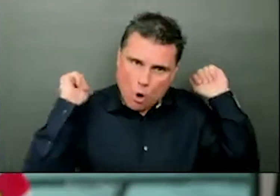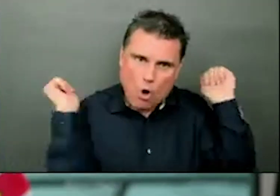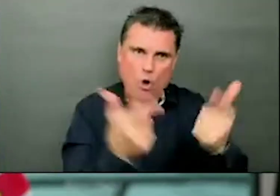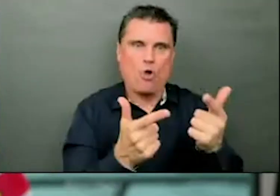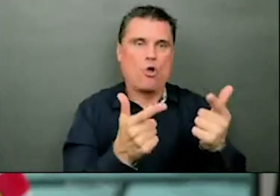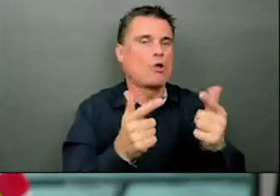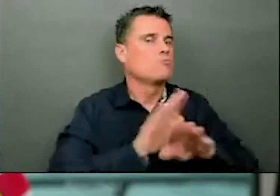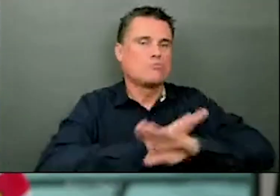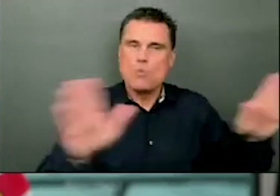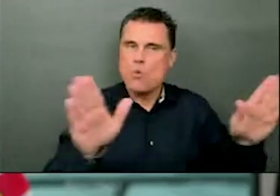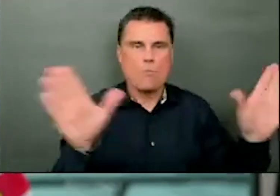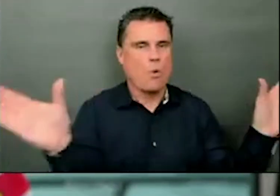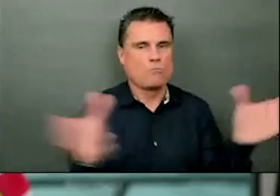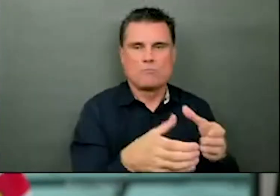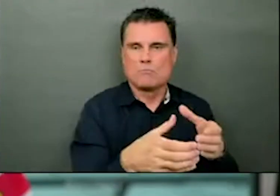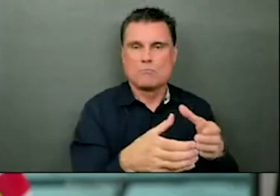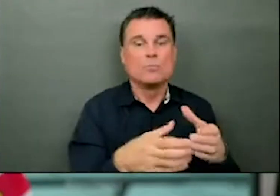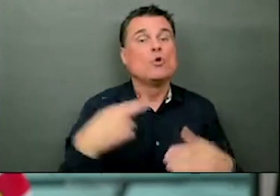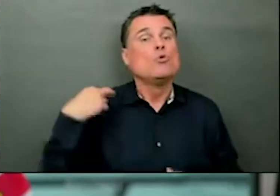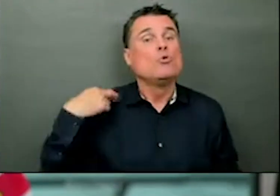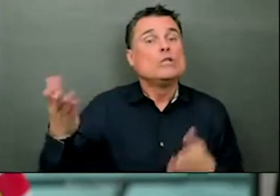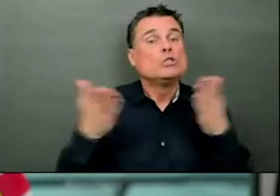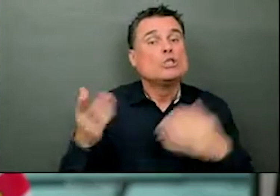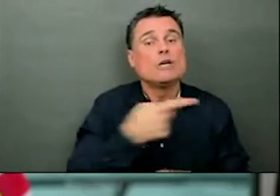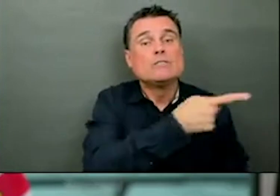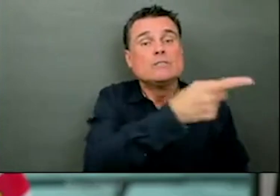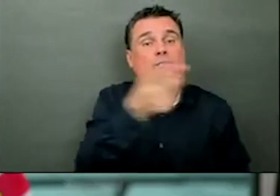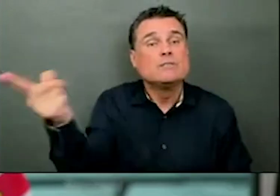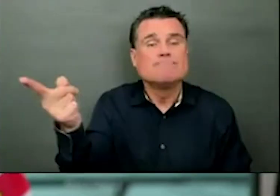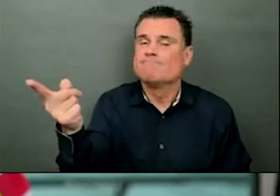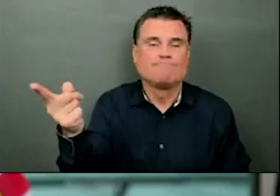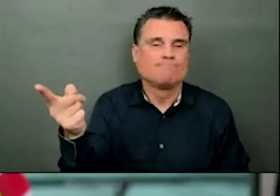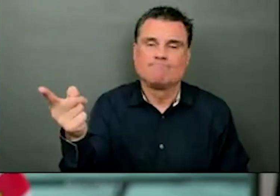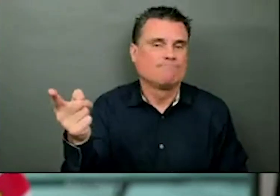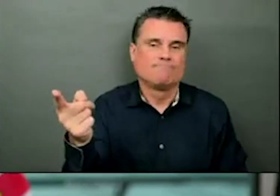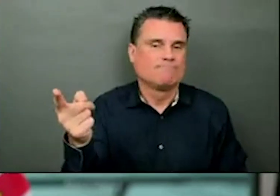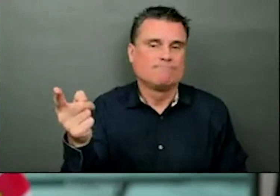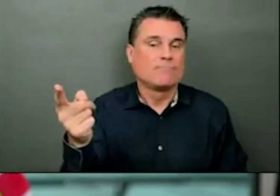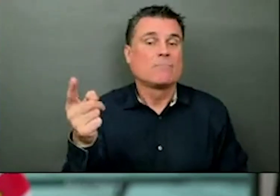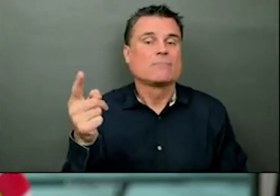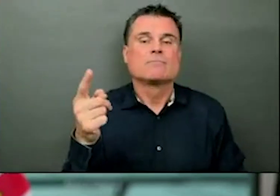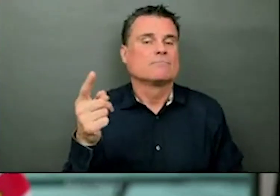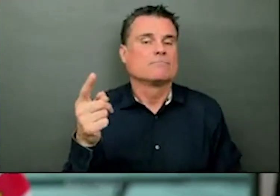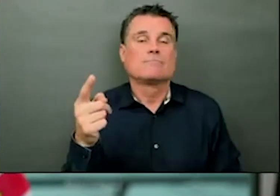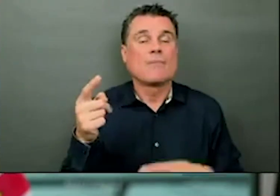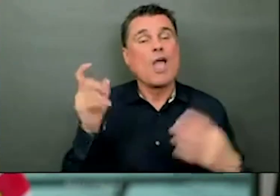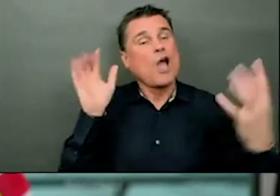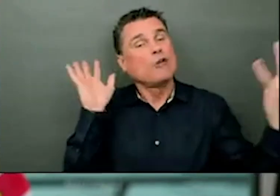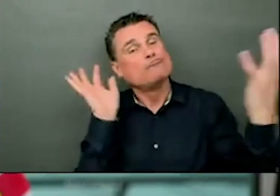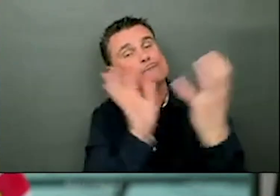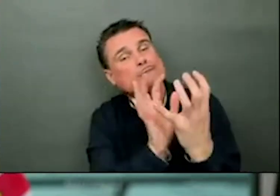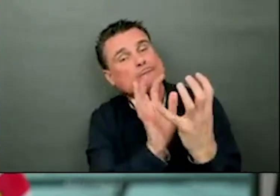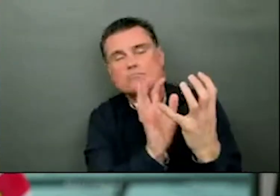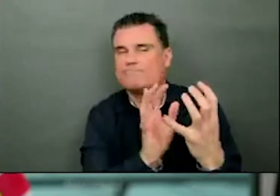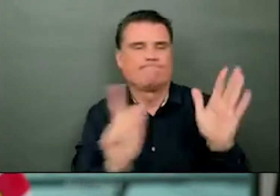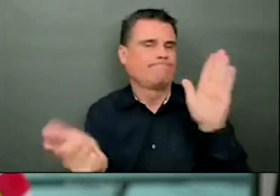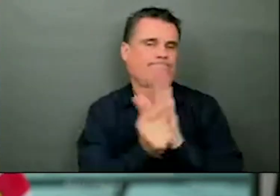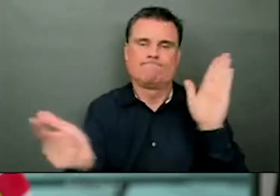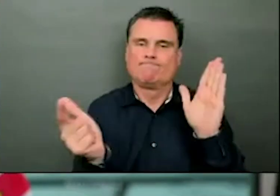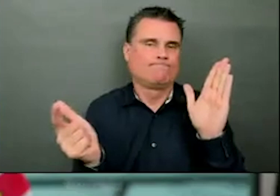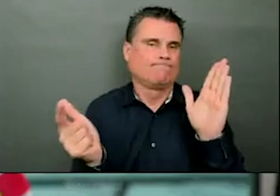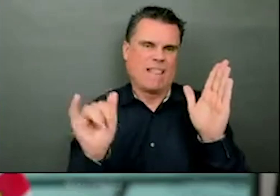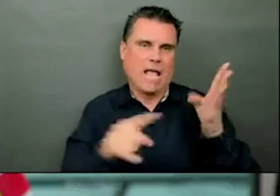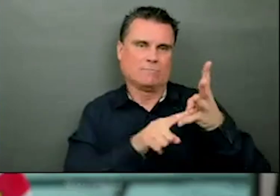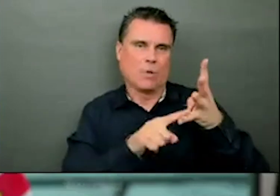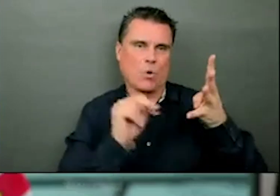precautions, we were still seeing transmission. We were seeing people ending up in hospital, and sadly, we had some deaths